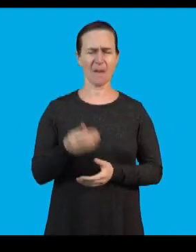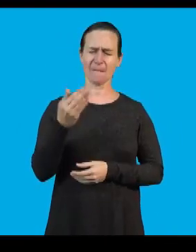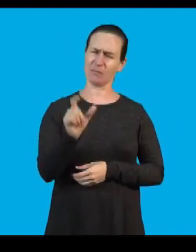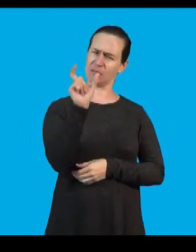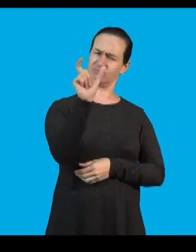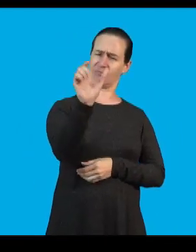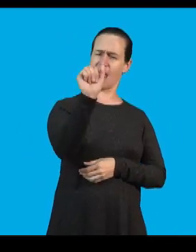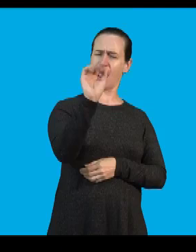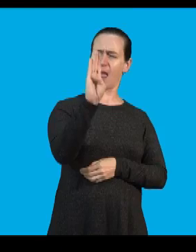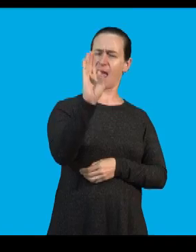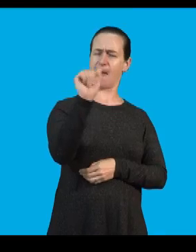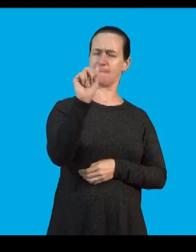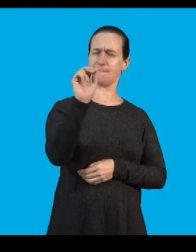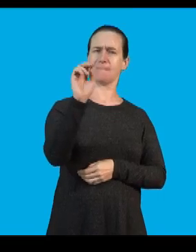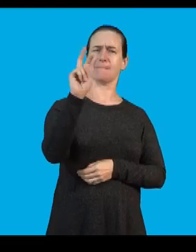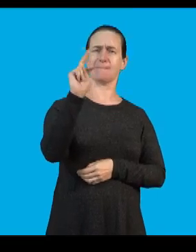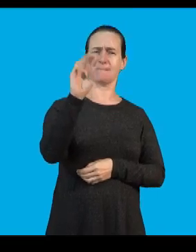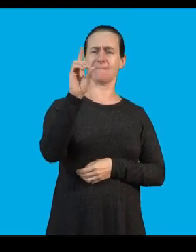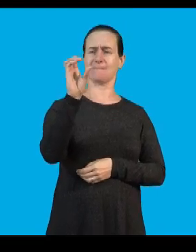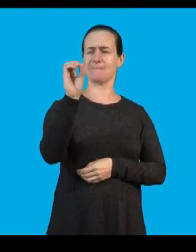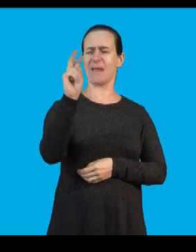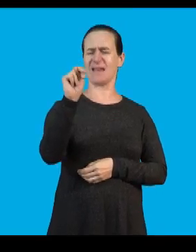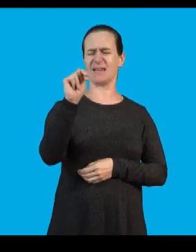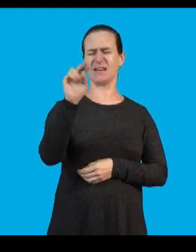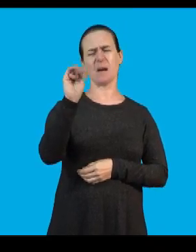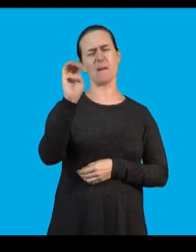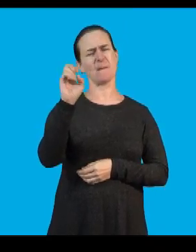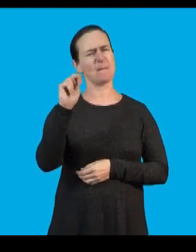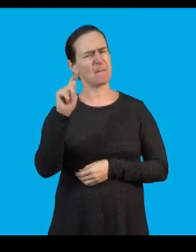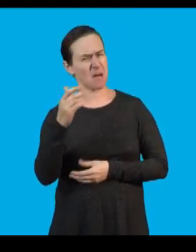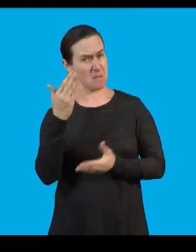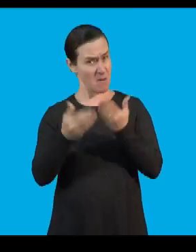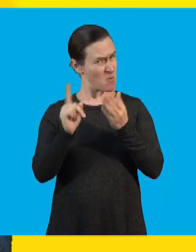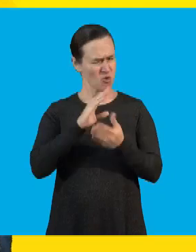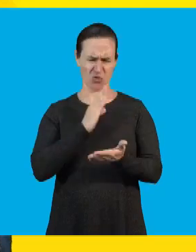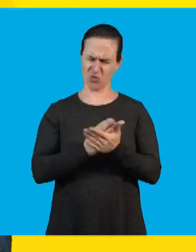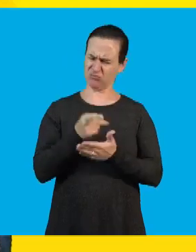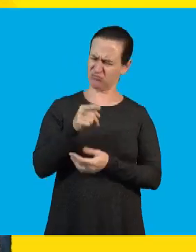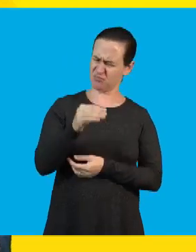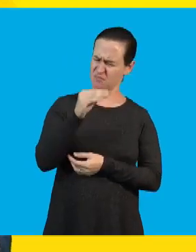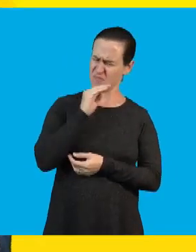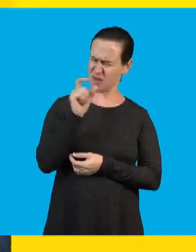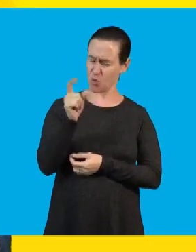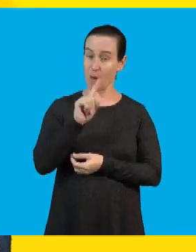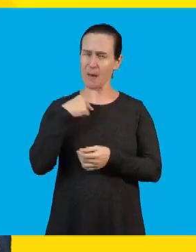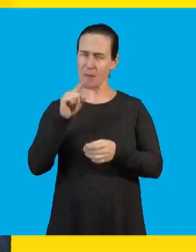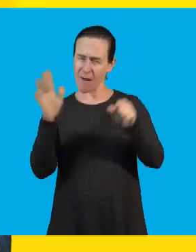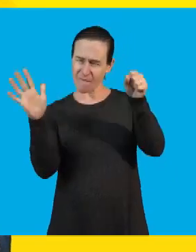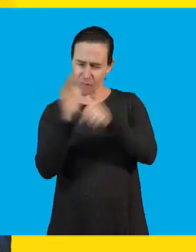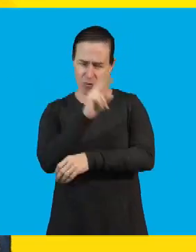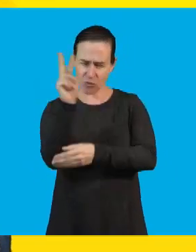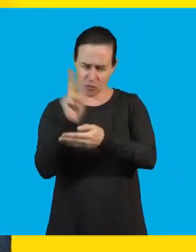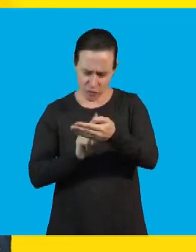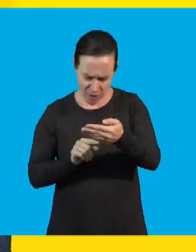an unfamiliar word to you, and you are going to make sense of it as it is located in the text.